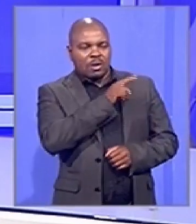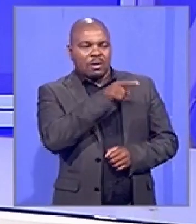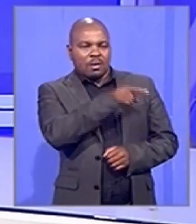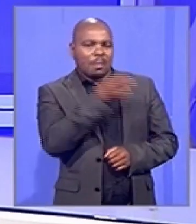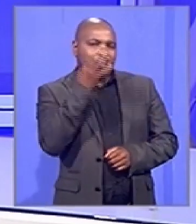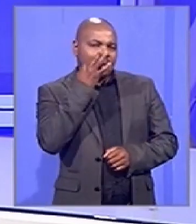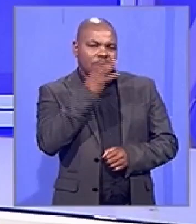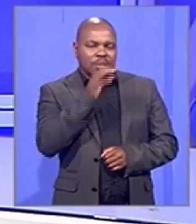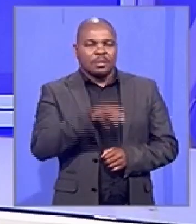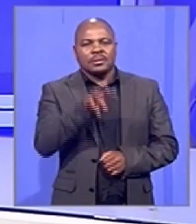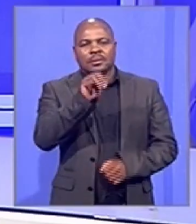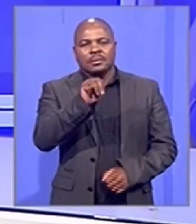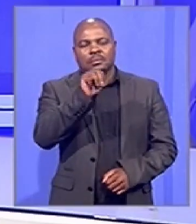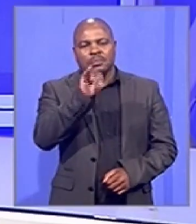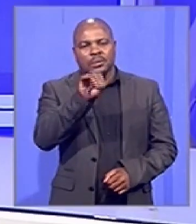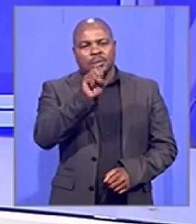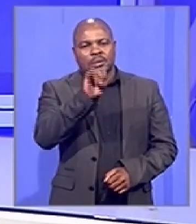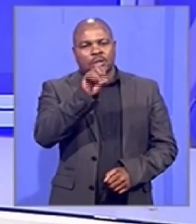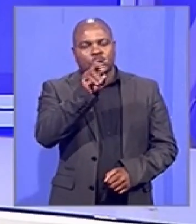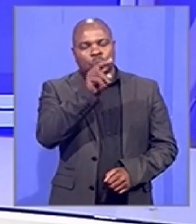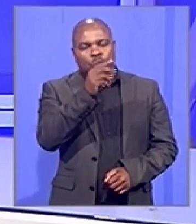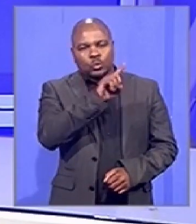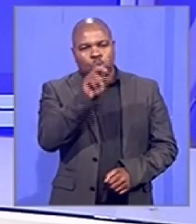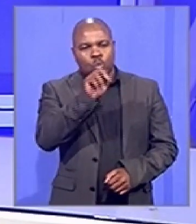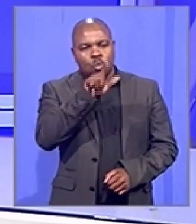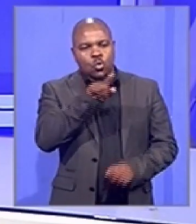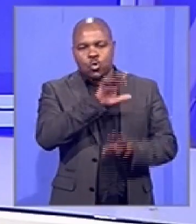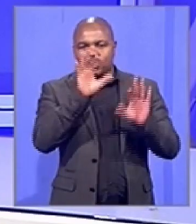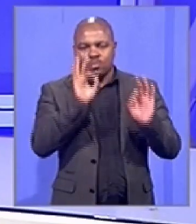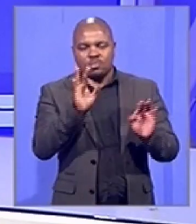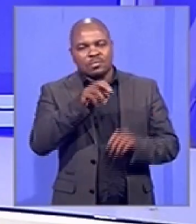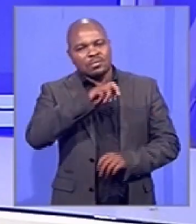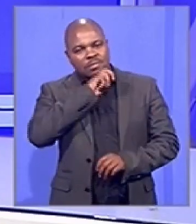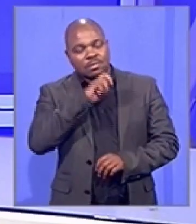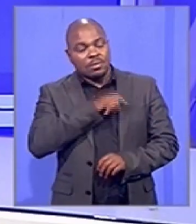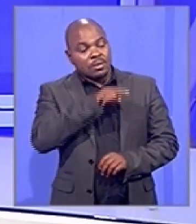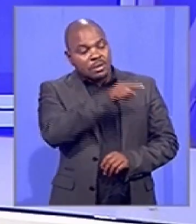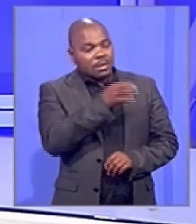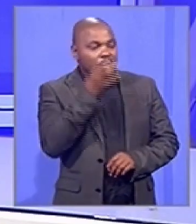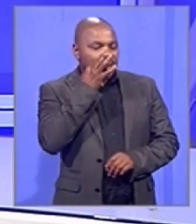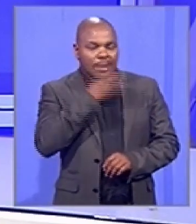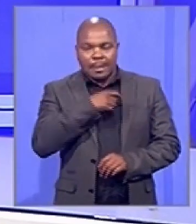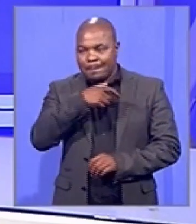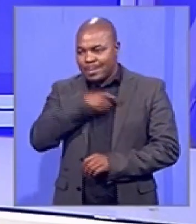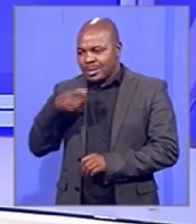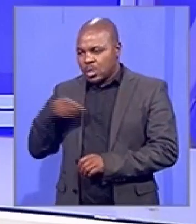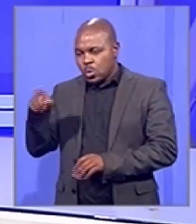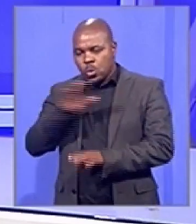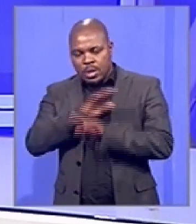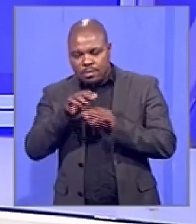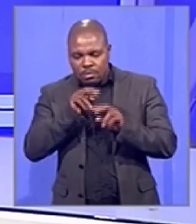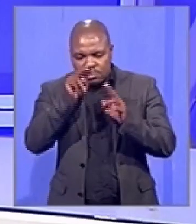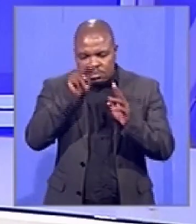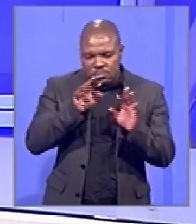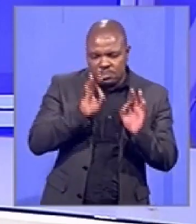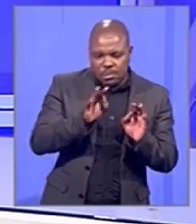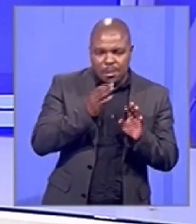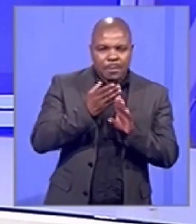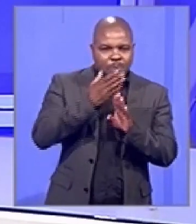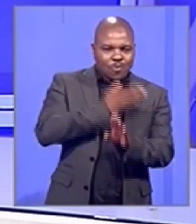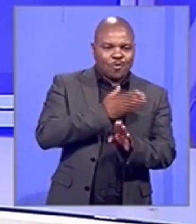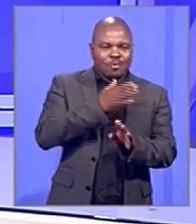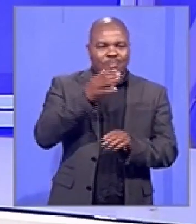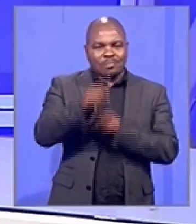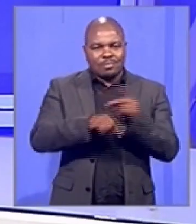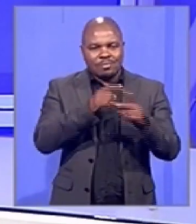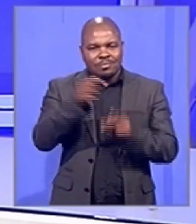ha morena Misizulu ka hlonya lona le khotla le boletse ha mo president a sa ka anka mehato ka menyetsi ya hore Misizulu ha